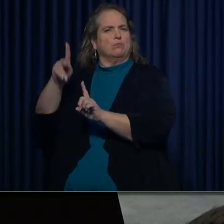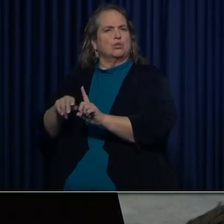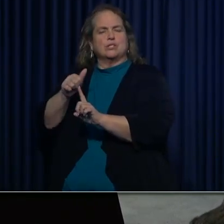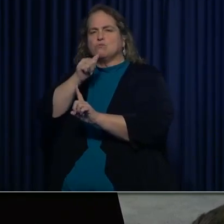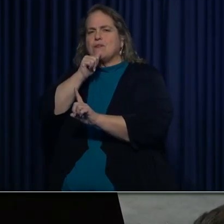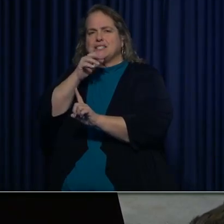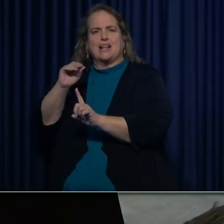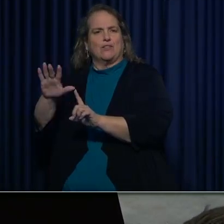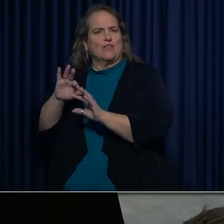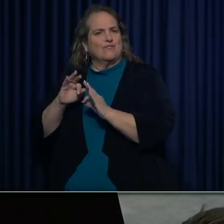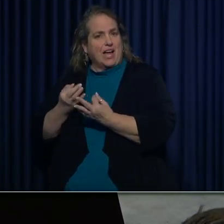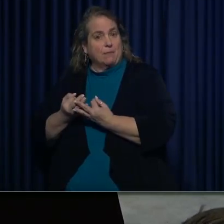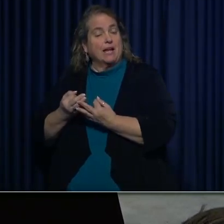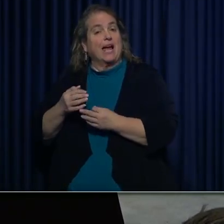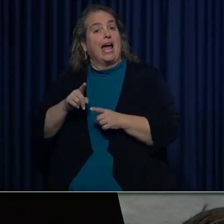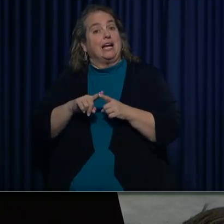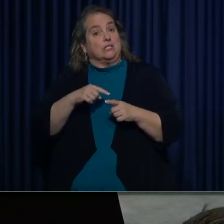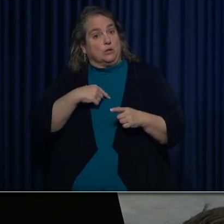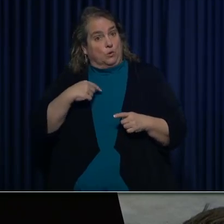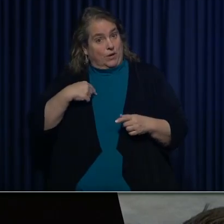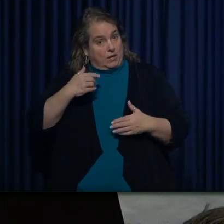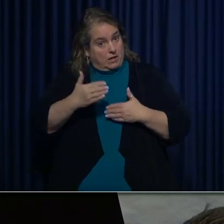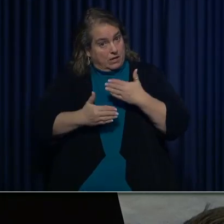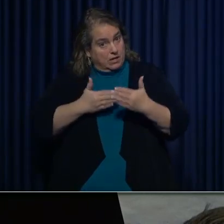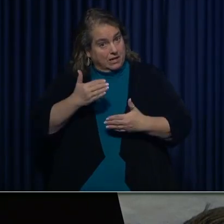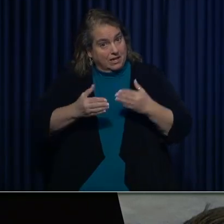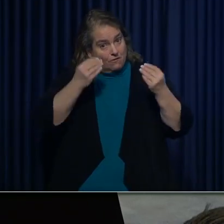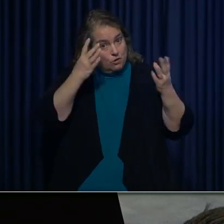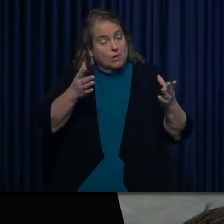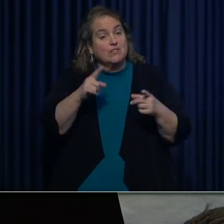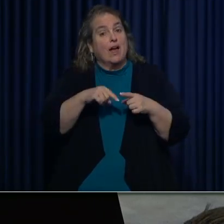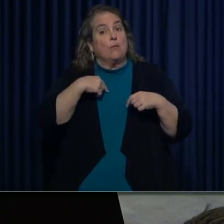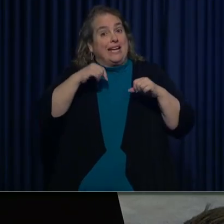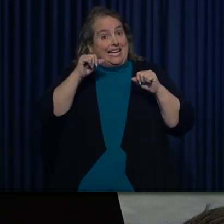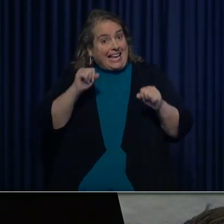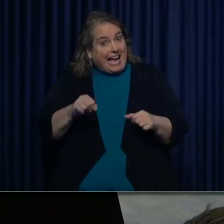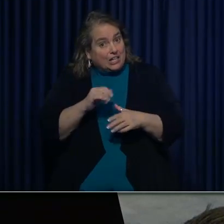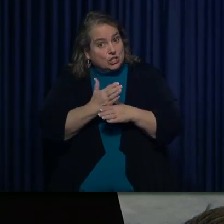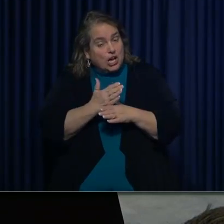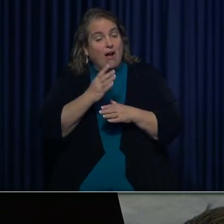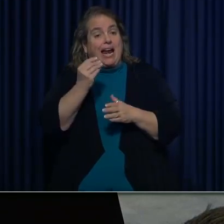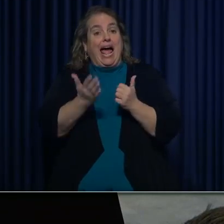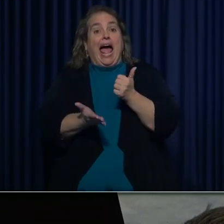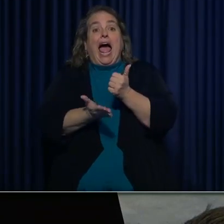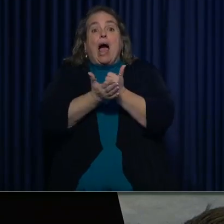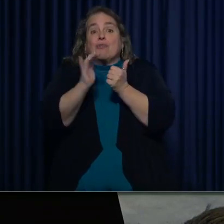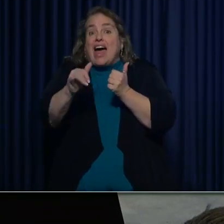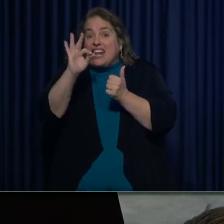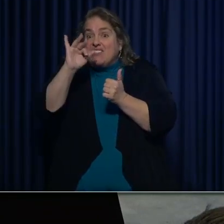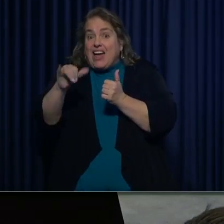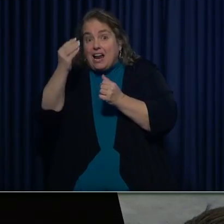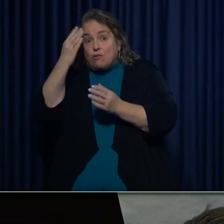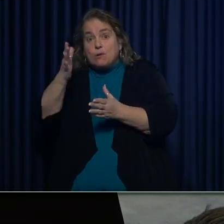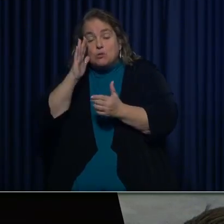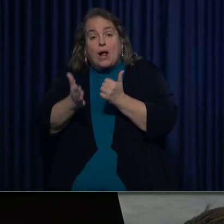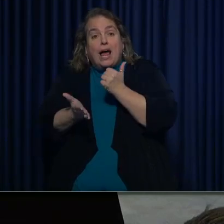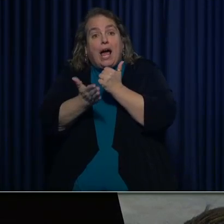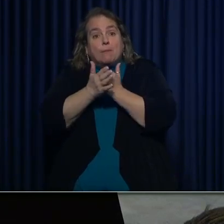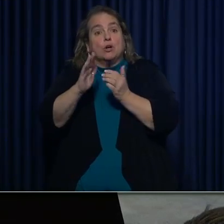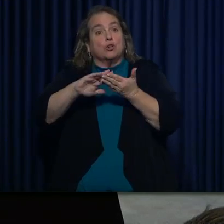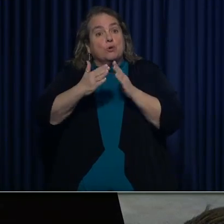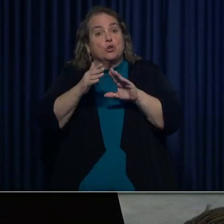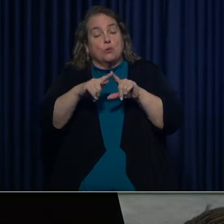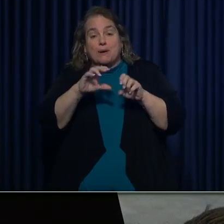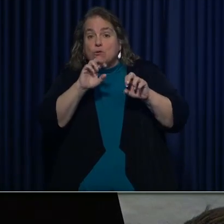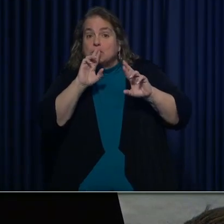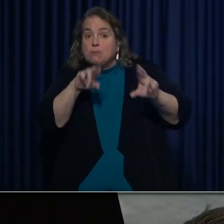their family. As we get information that we can publicly share and that helps to inform communities to be responsive and to